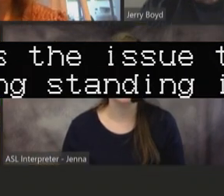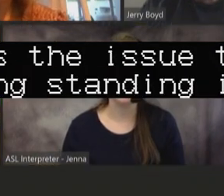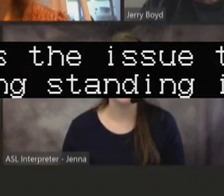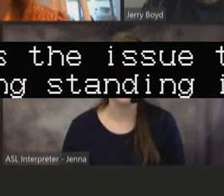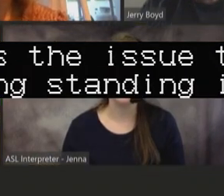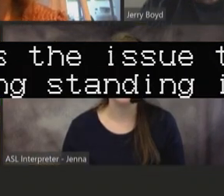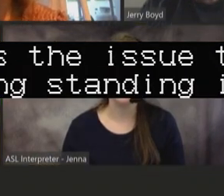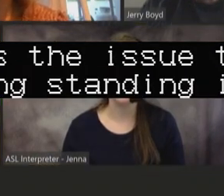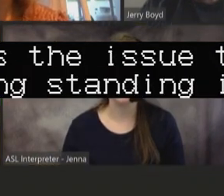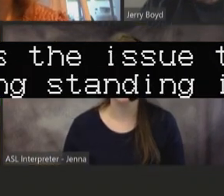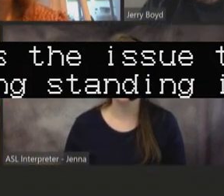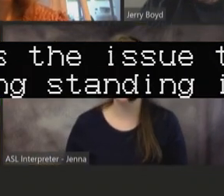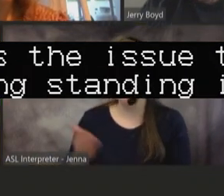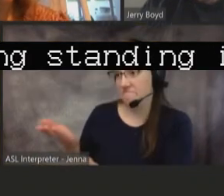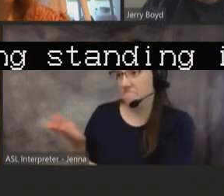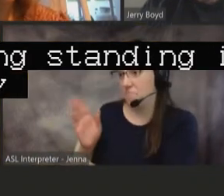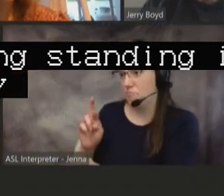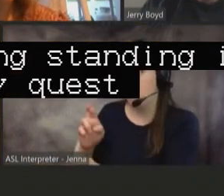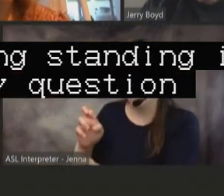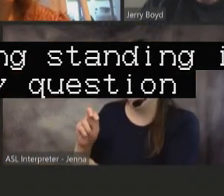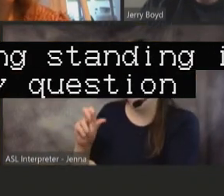Brenna, do you want to take this